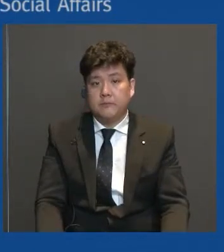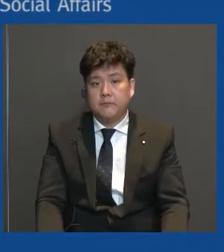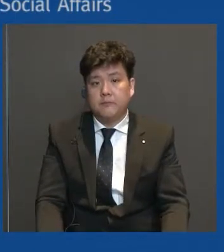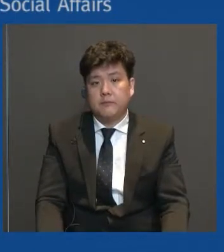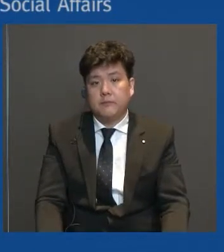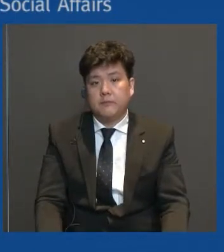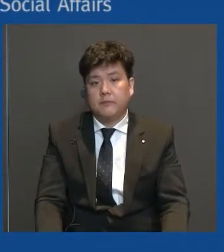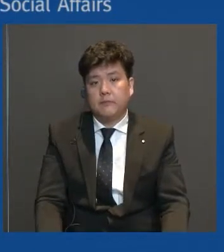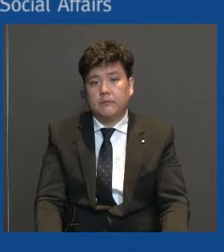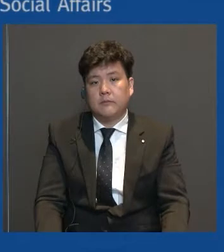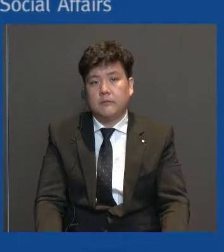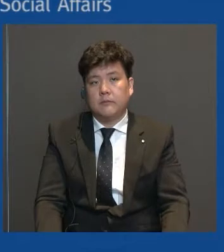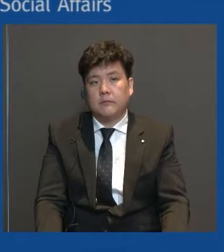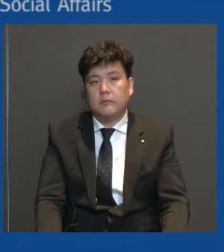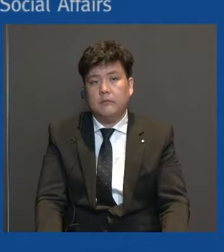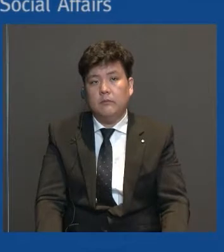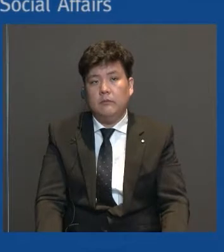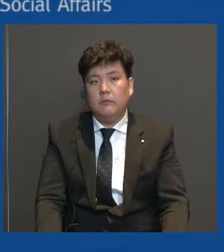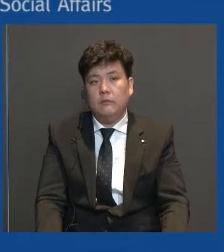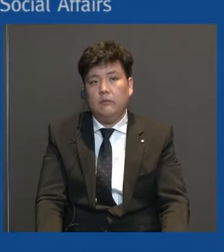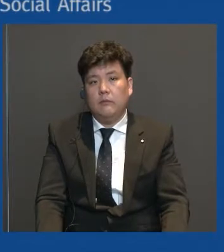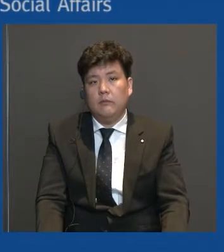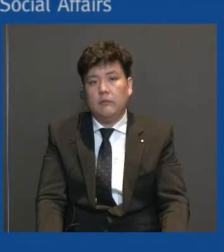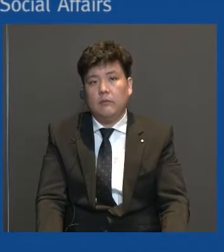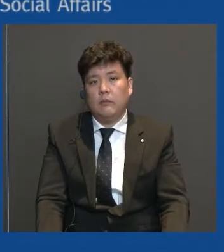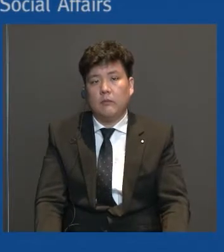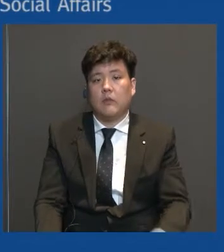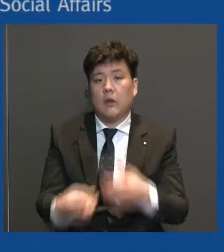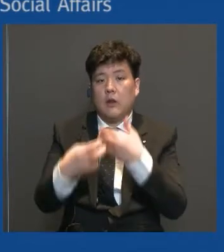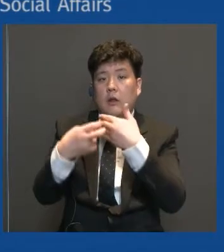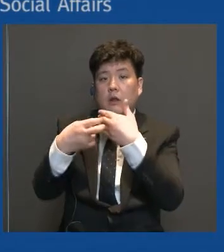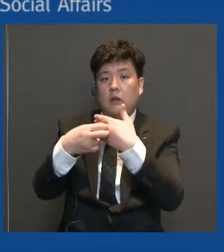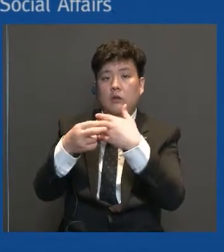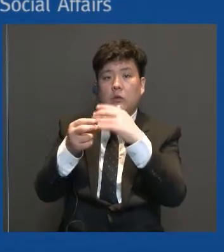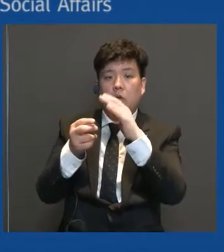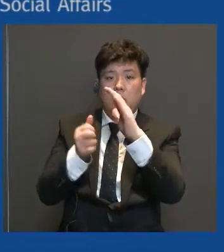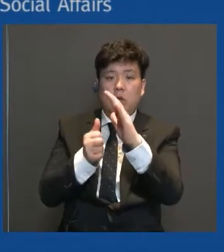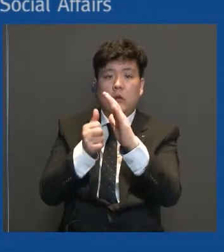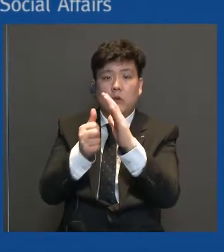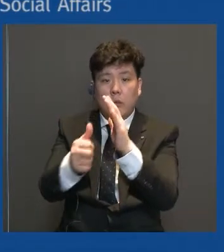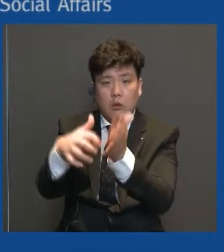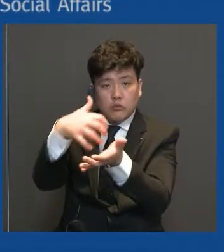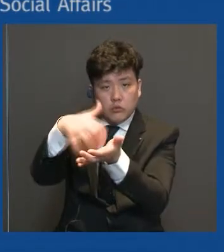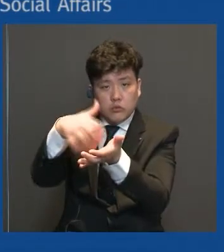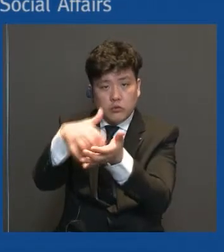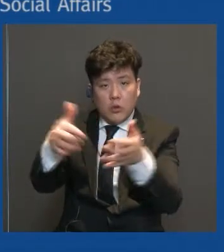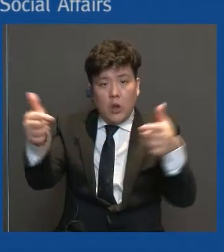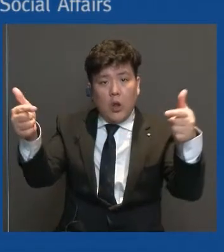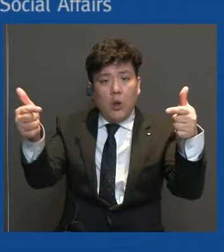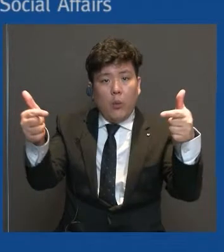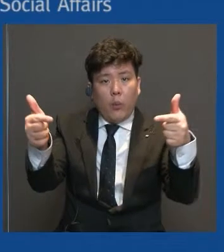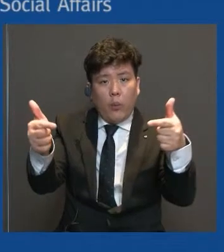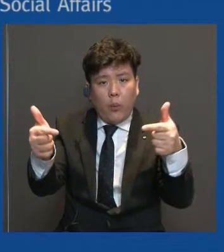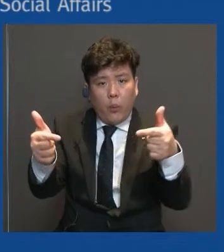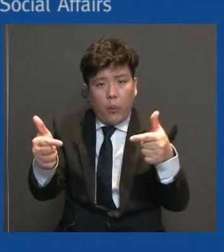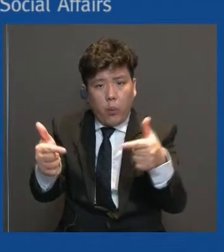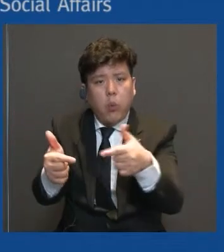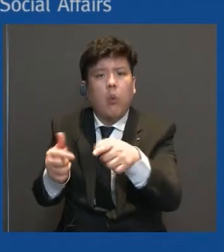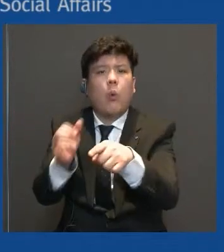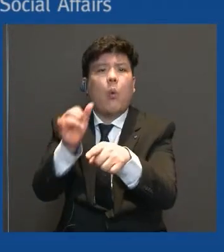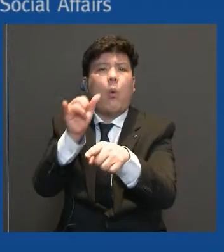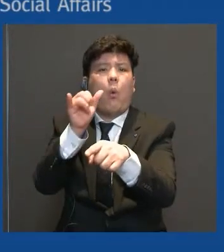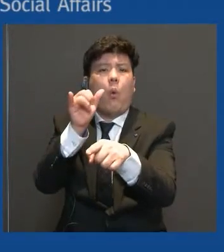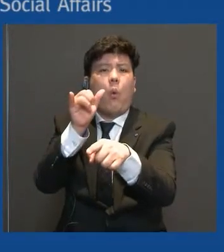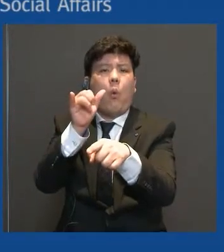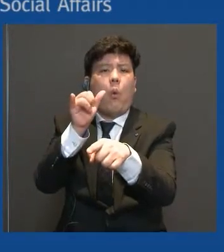visit days are decreased during the pandemic, and age 0 to 9 group shows the